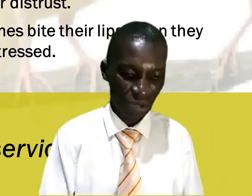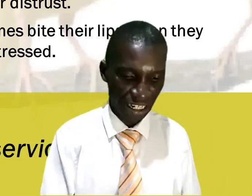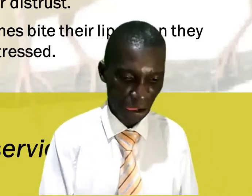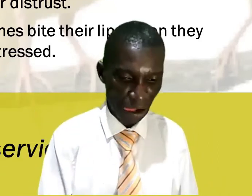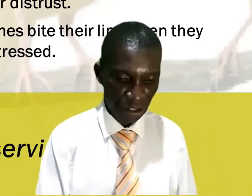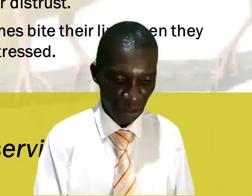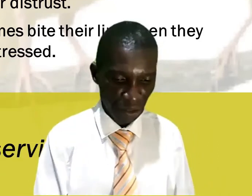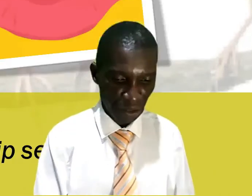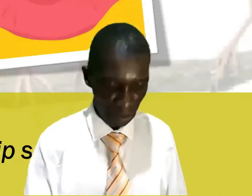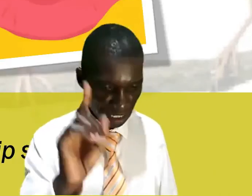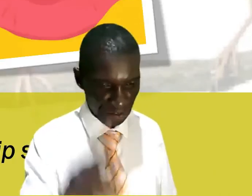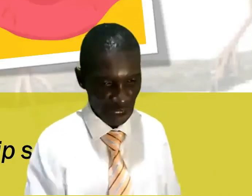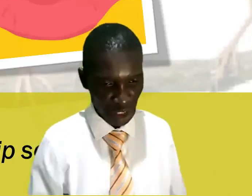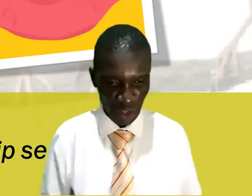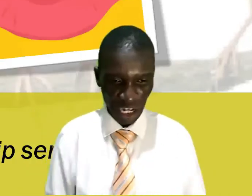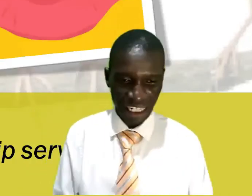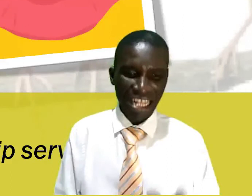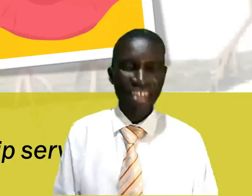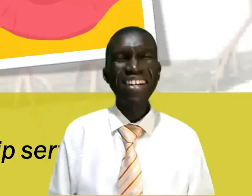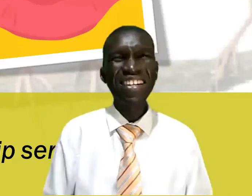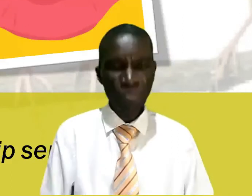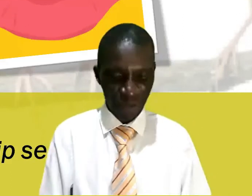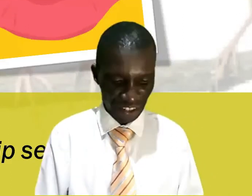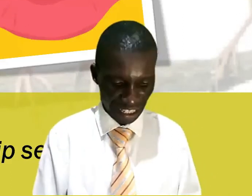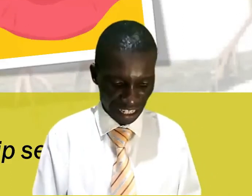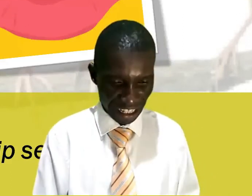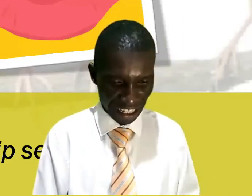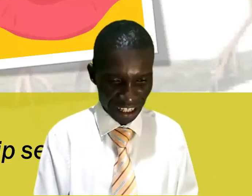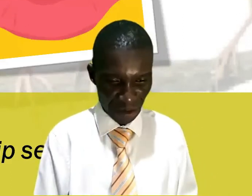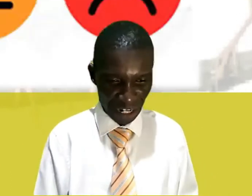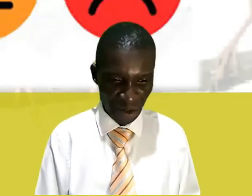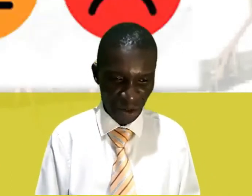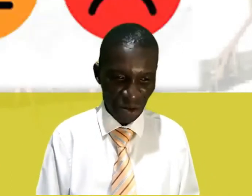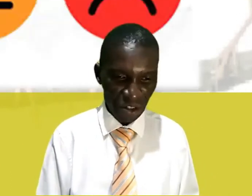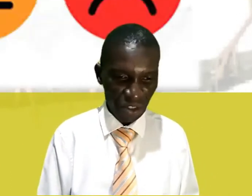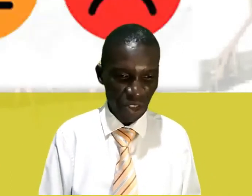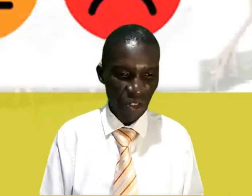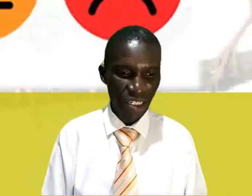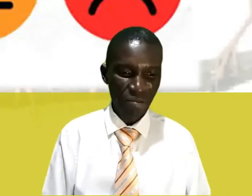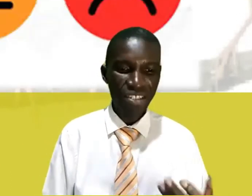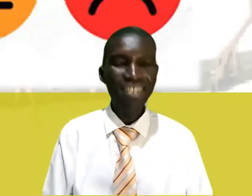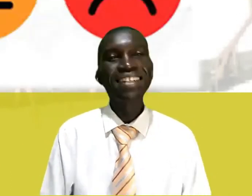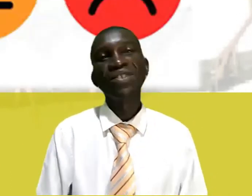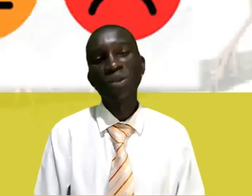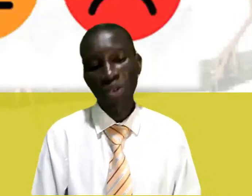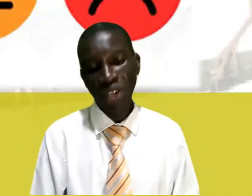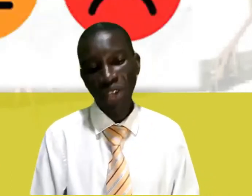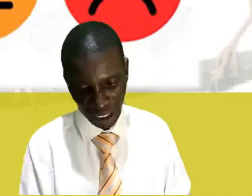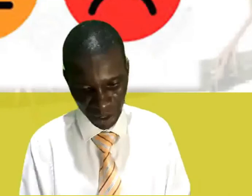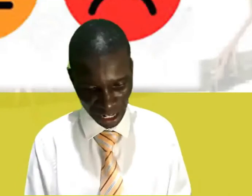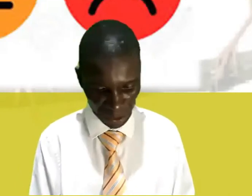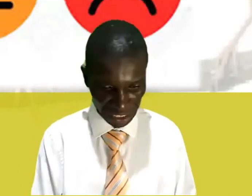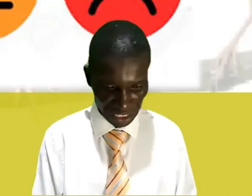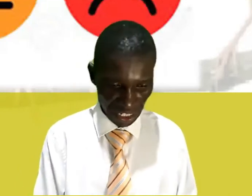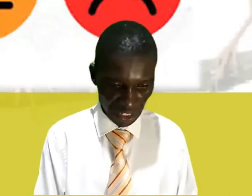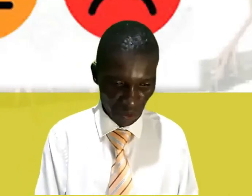what's happening. So we'd have to do that. The lips, the way you do your lips. So that is what